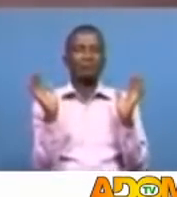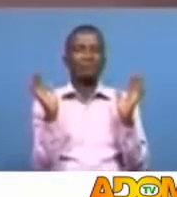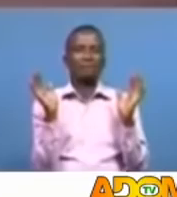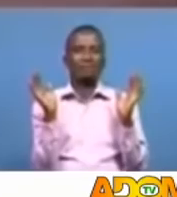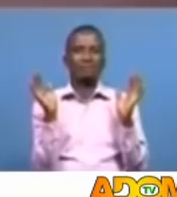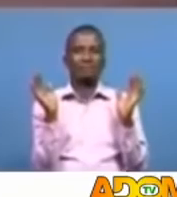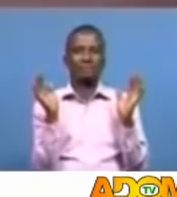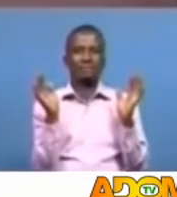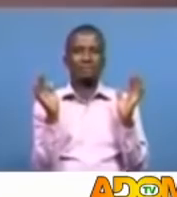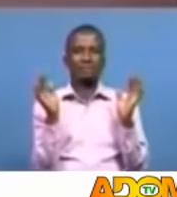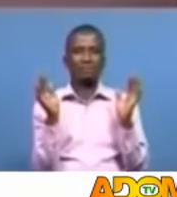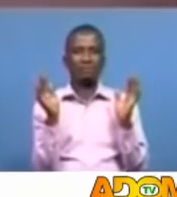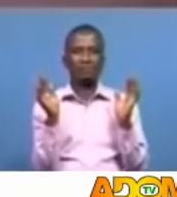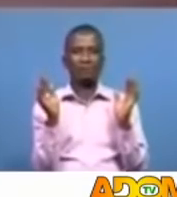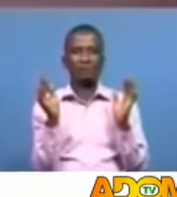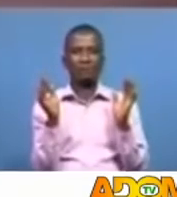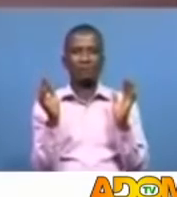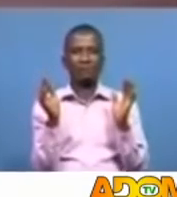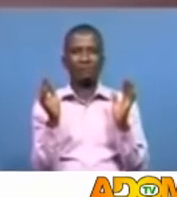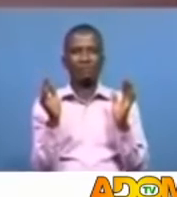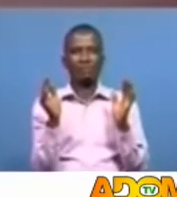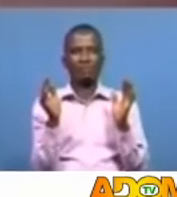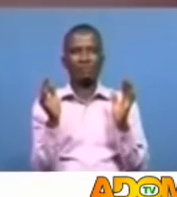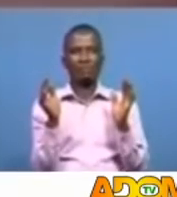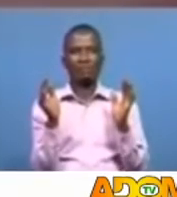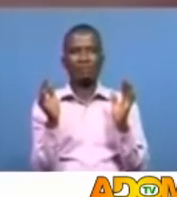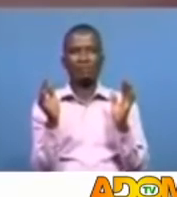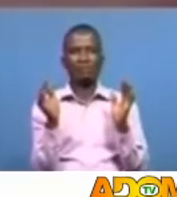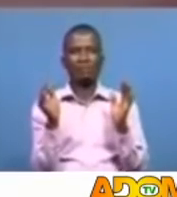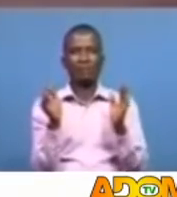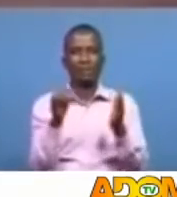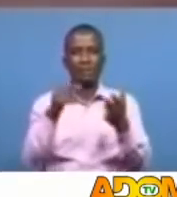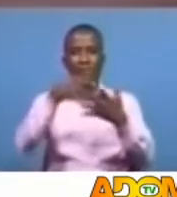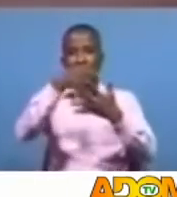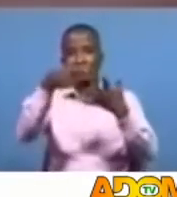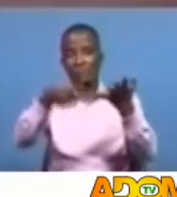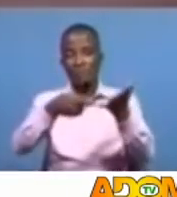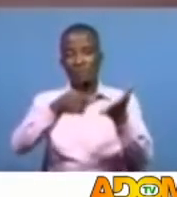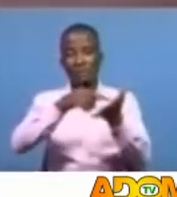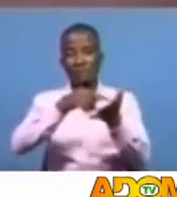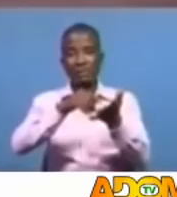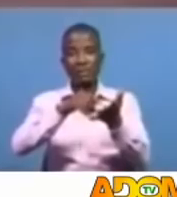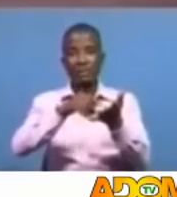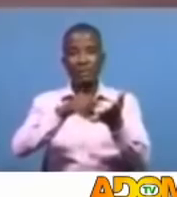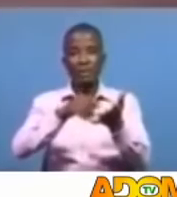And my lord, these are the ways in which